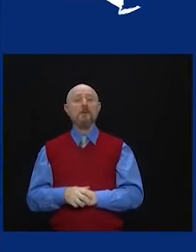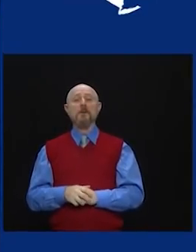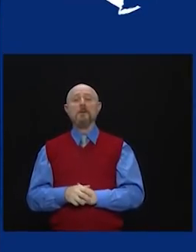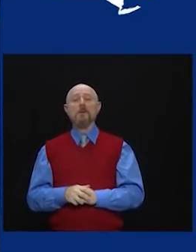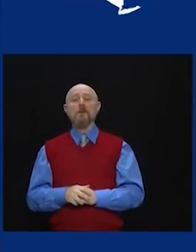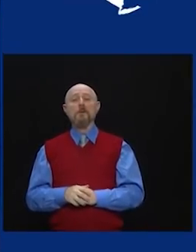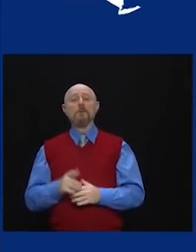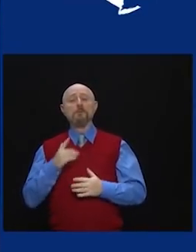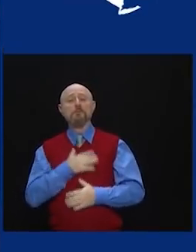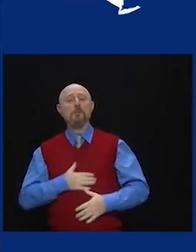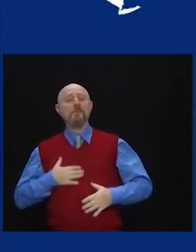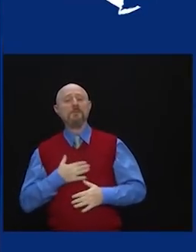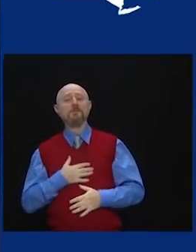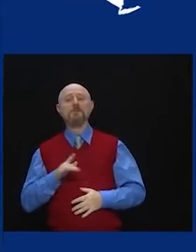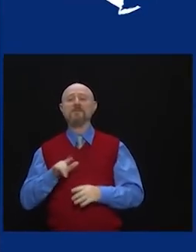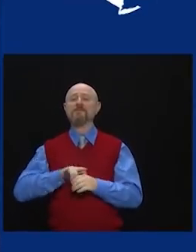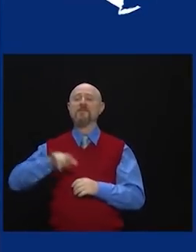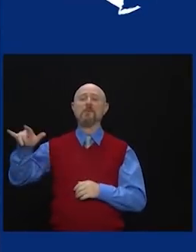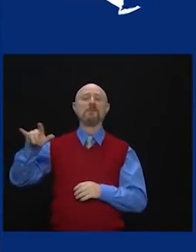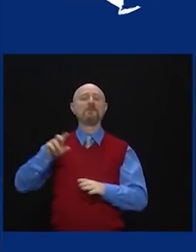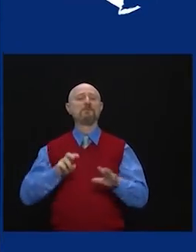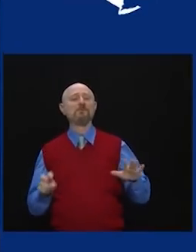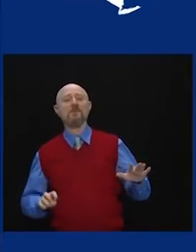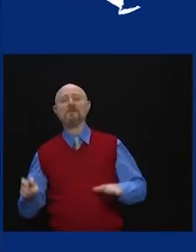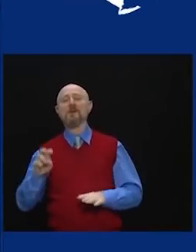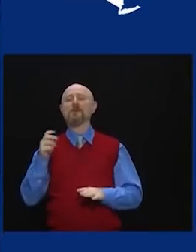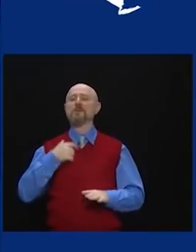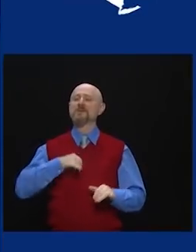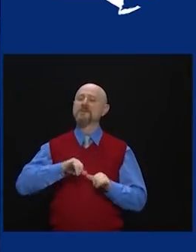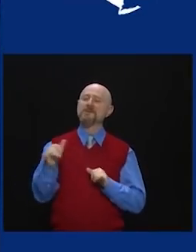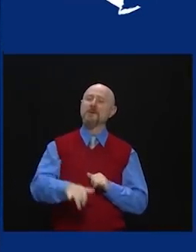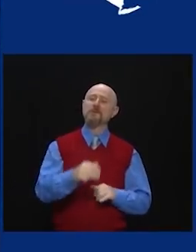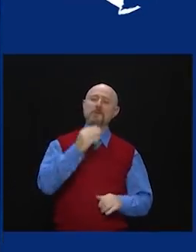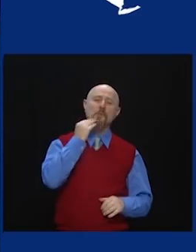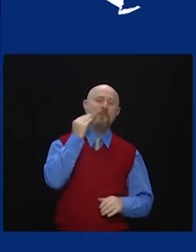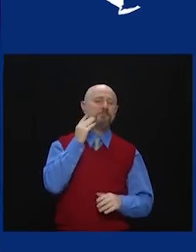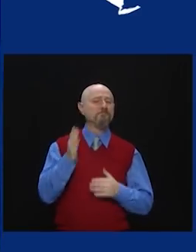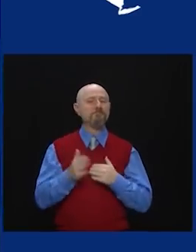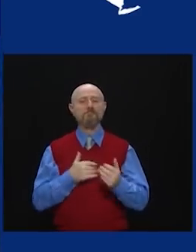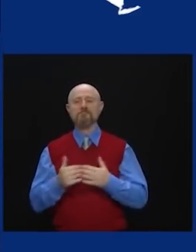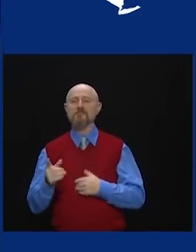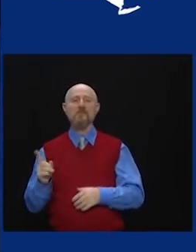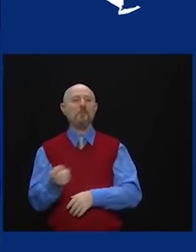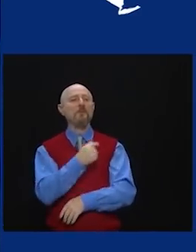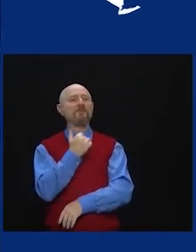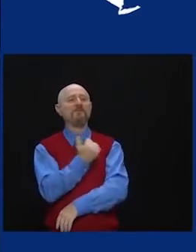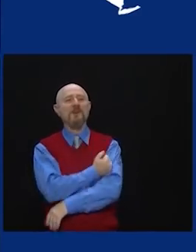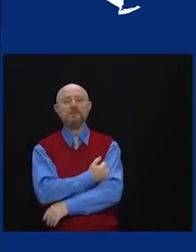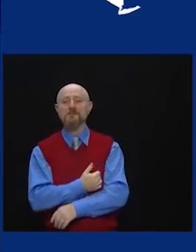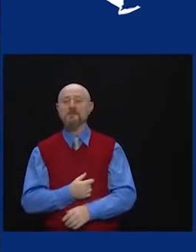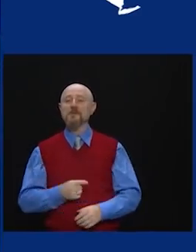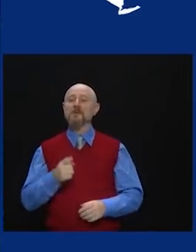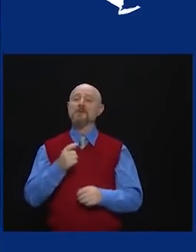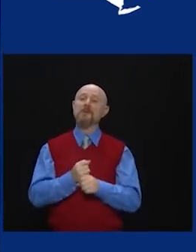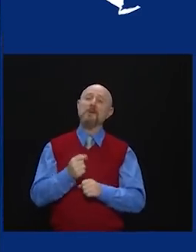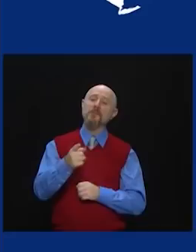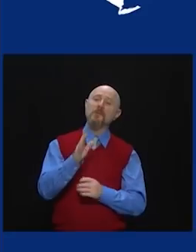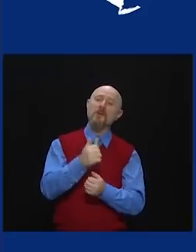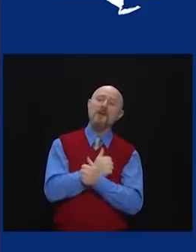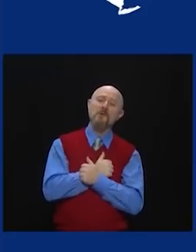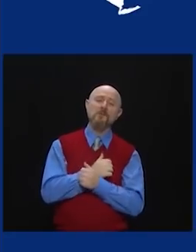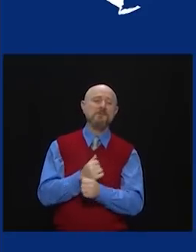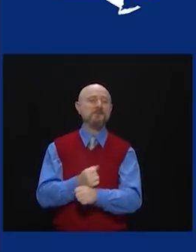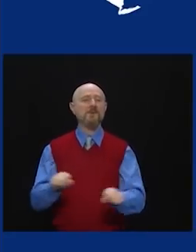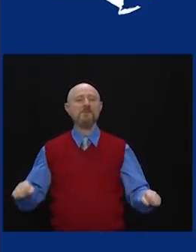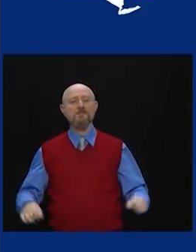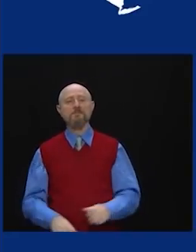of travel or whether you're just staying home, get vaccinated. It will keep you and your loved ones safe. We